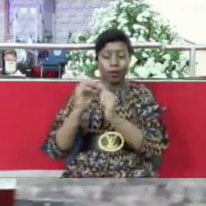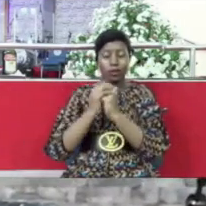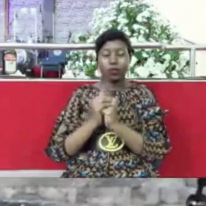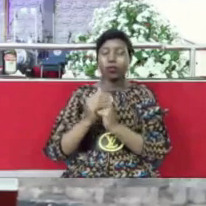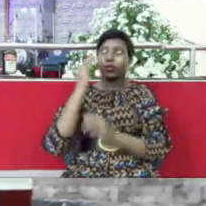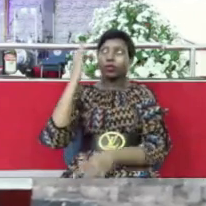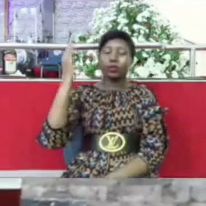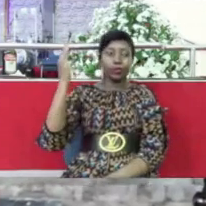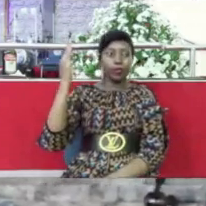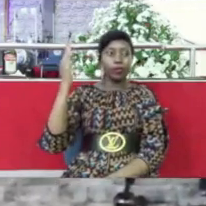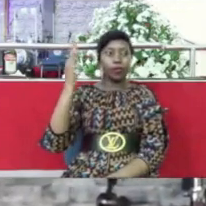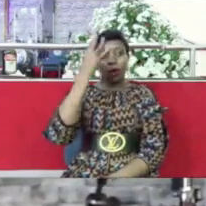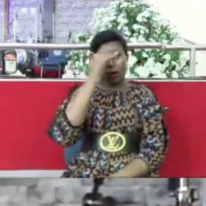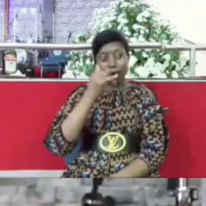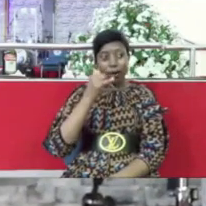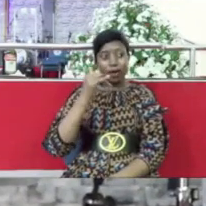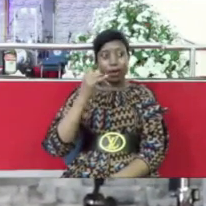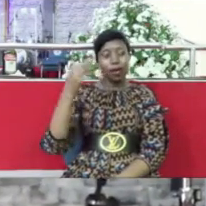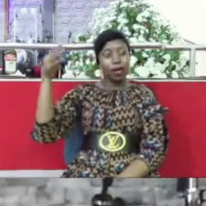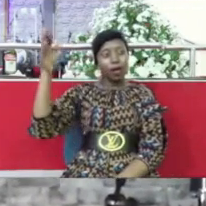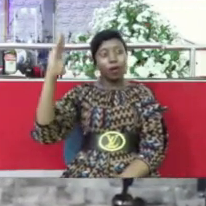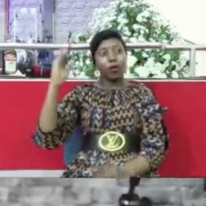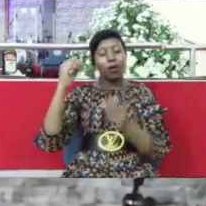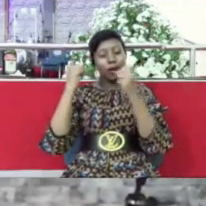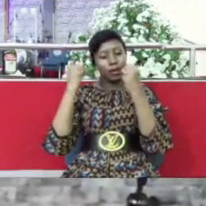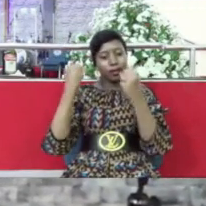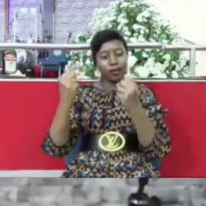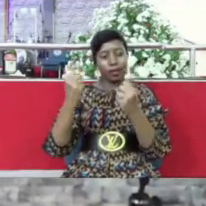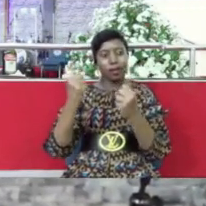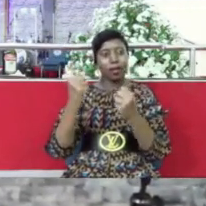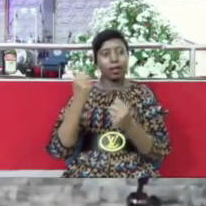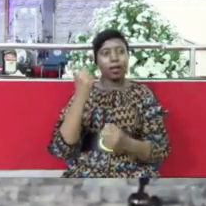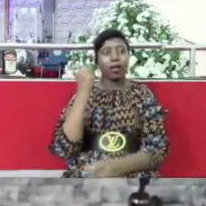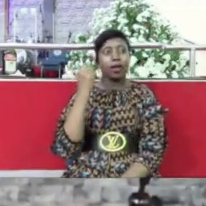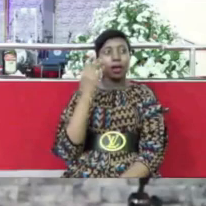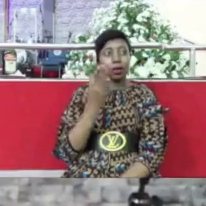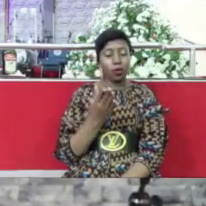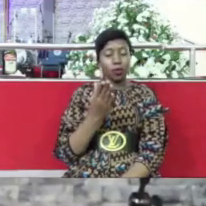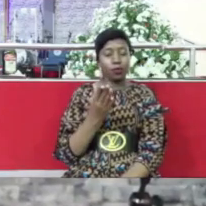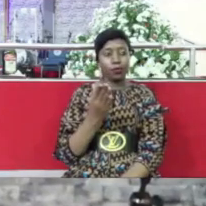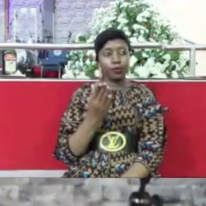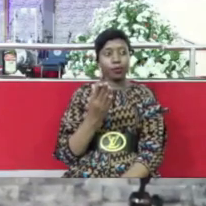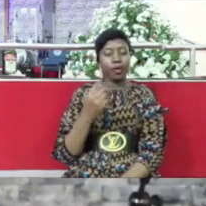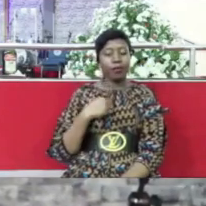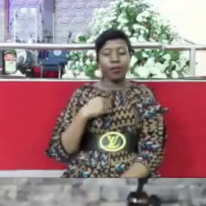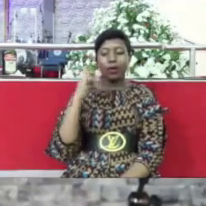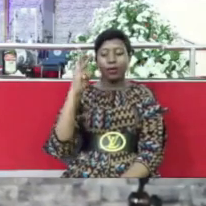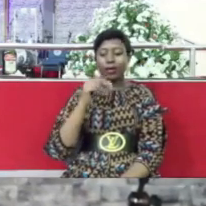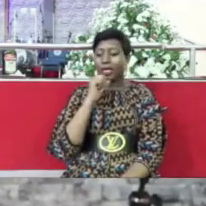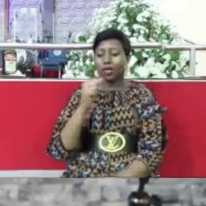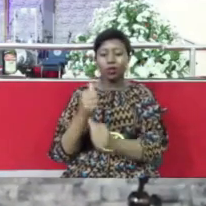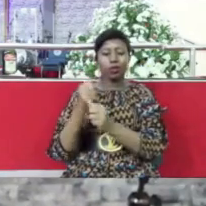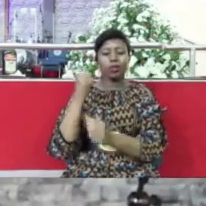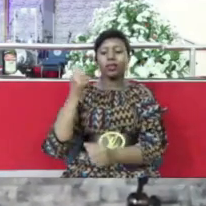nakiri hayo? Because God, kwa sababu Mungu, he has strengthened his resolve. Amempatia nguvu. Sitamkana Mungu. I will not reject him.